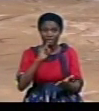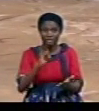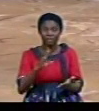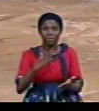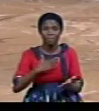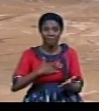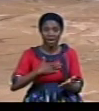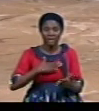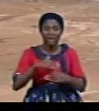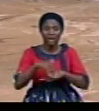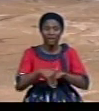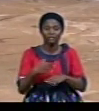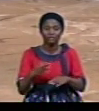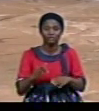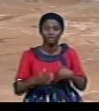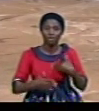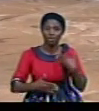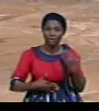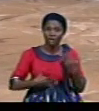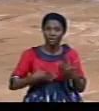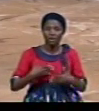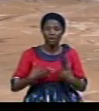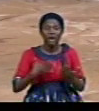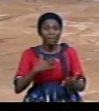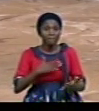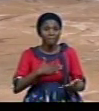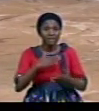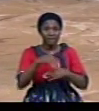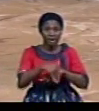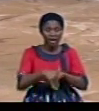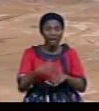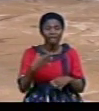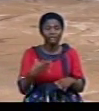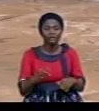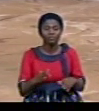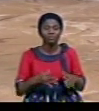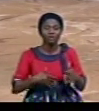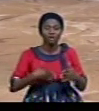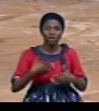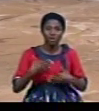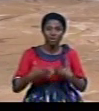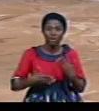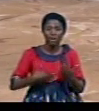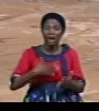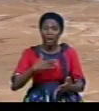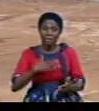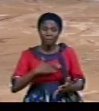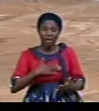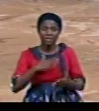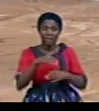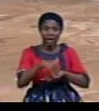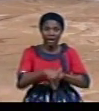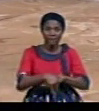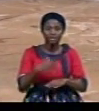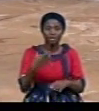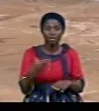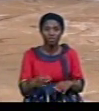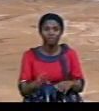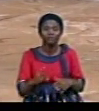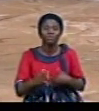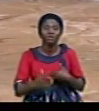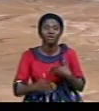this is my Night of Joy my nights of Joy my